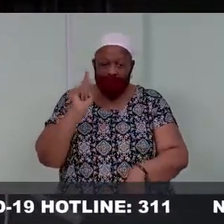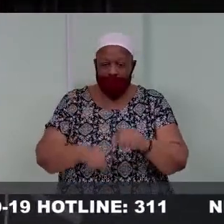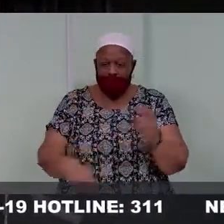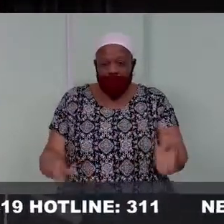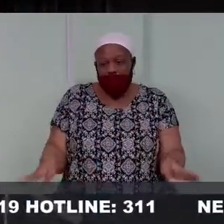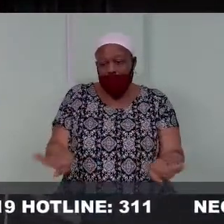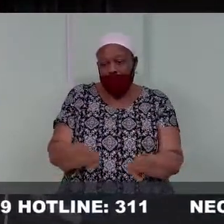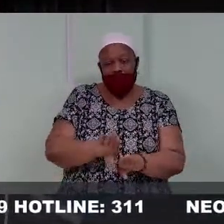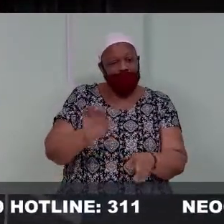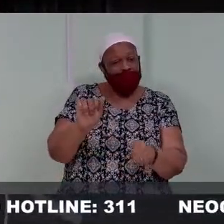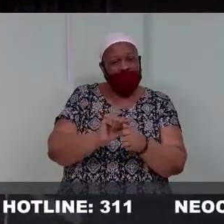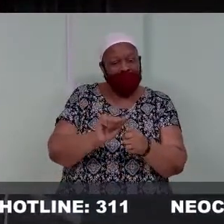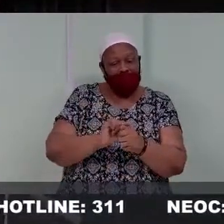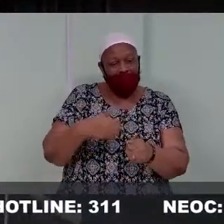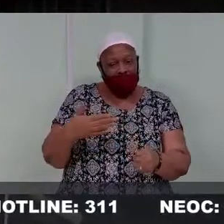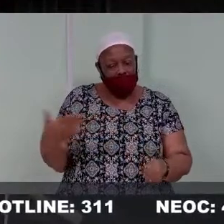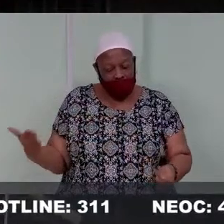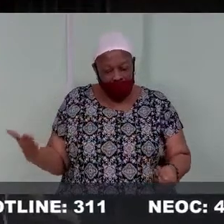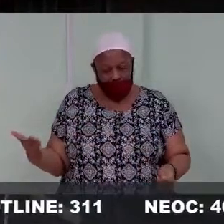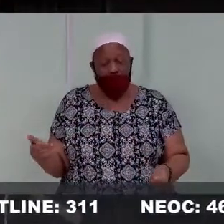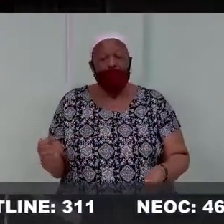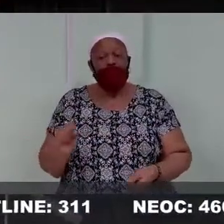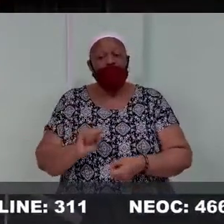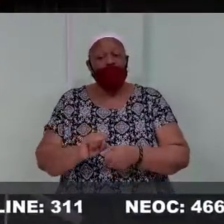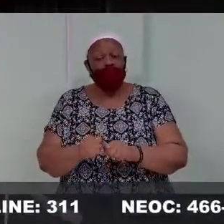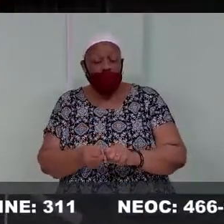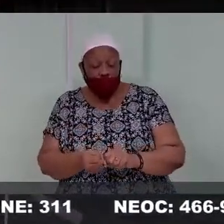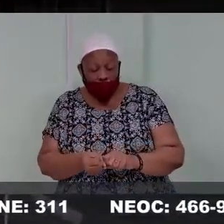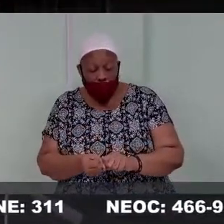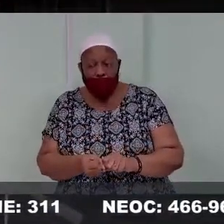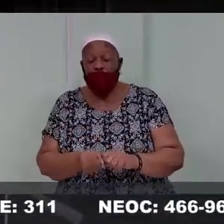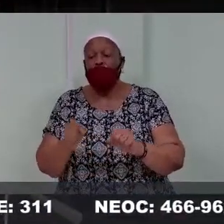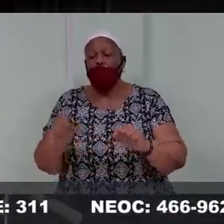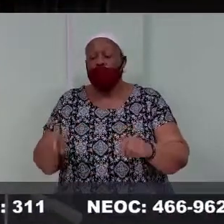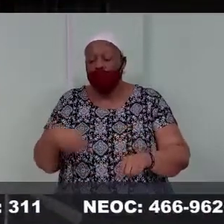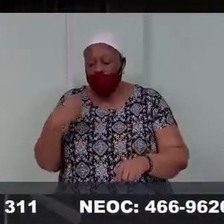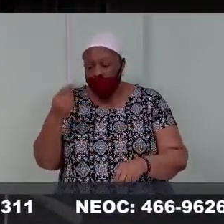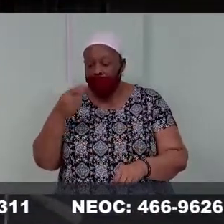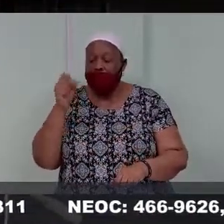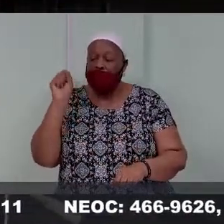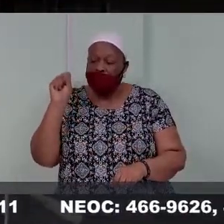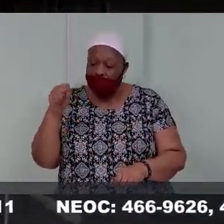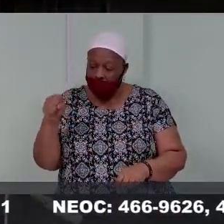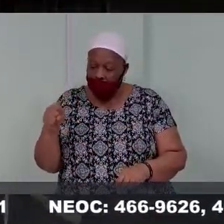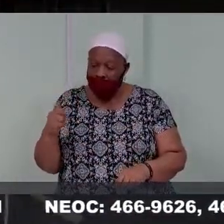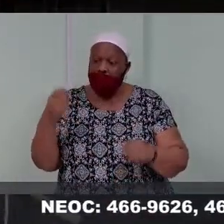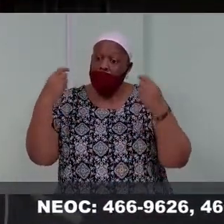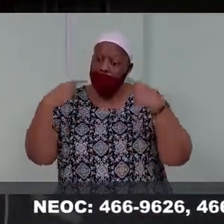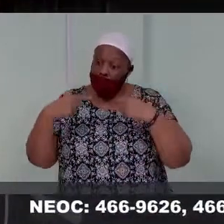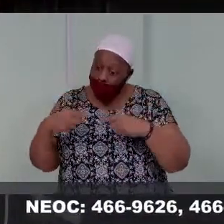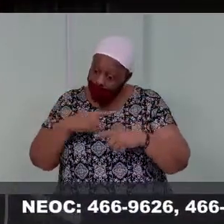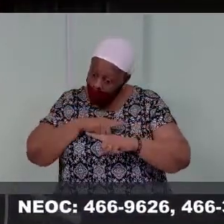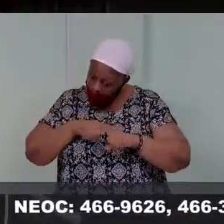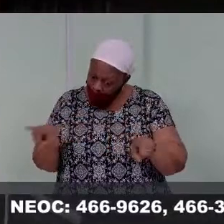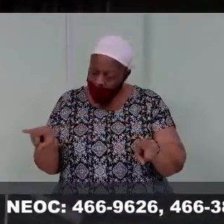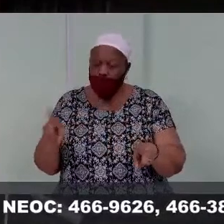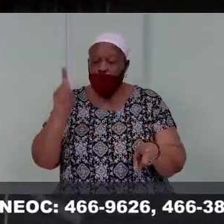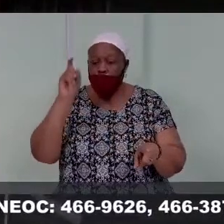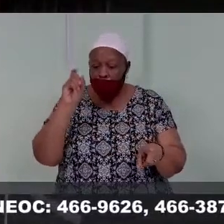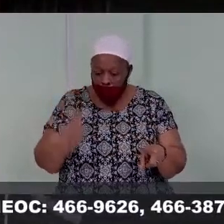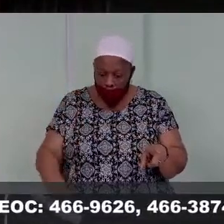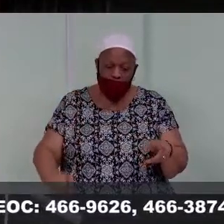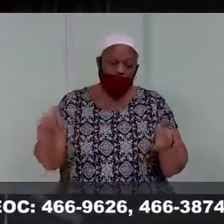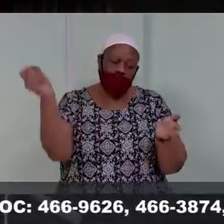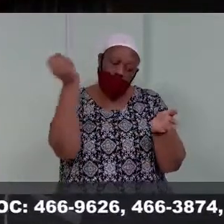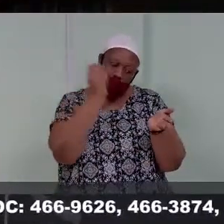and so we grant permission with certain guidelines, certain stipulations. One of the main considerations in